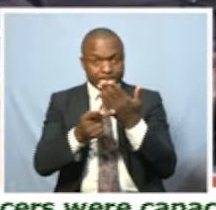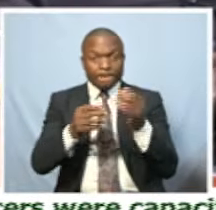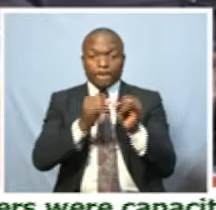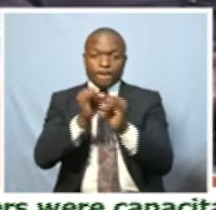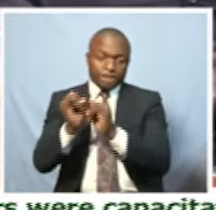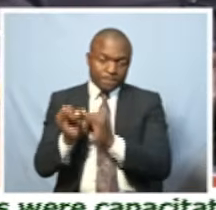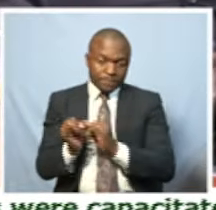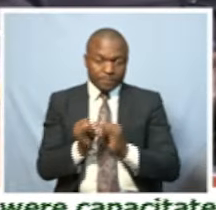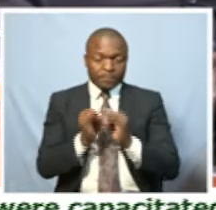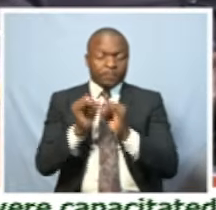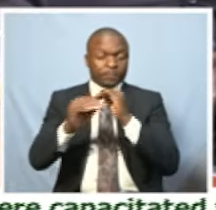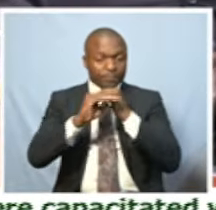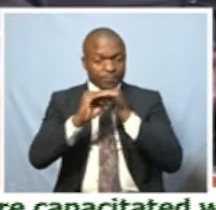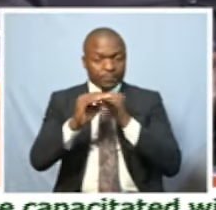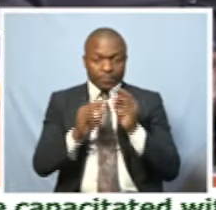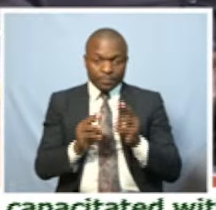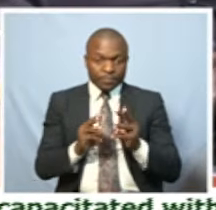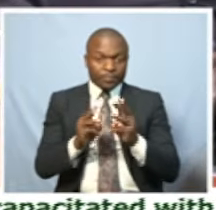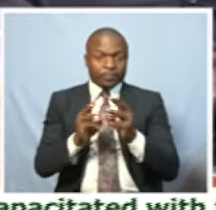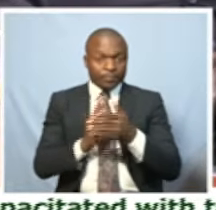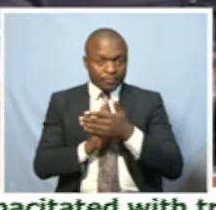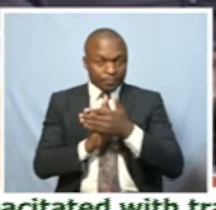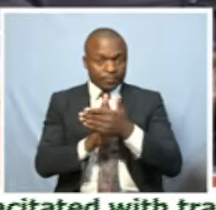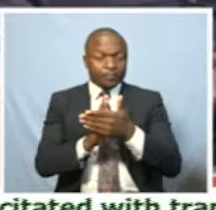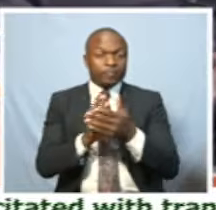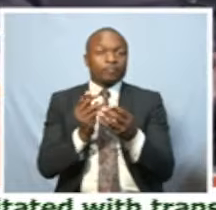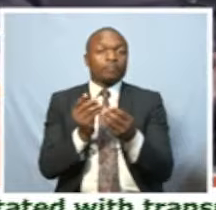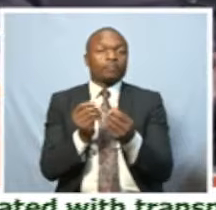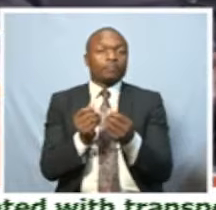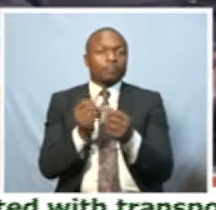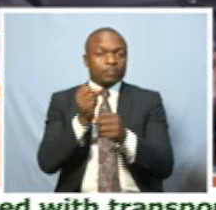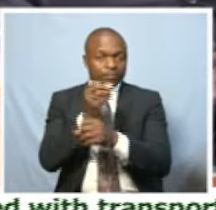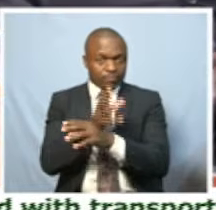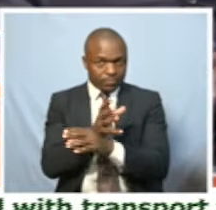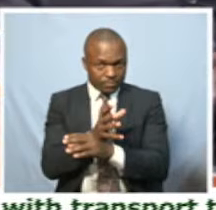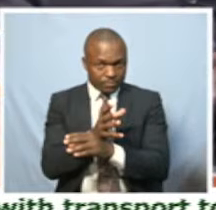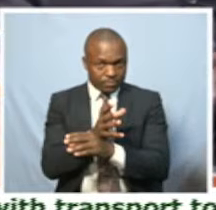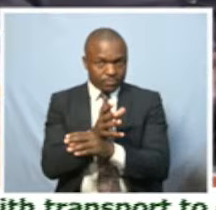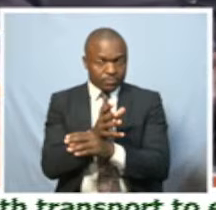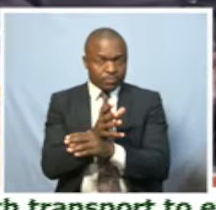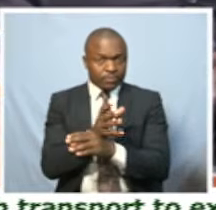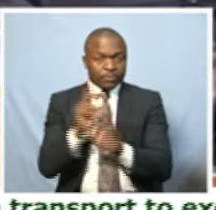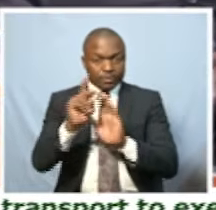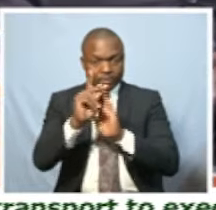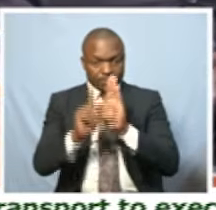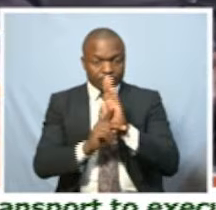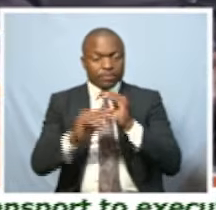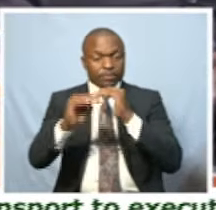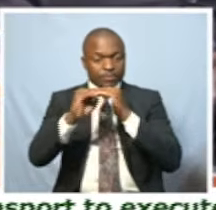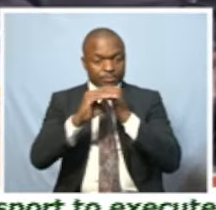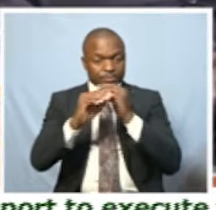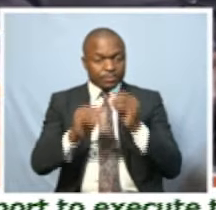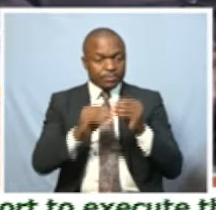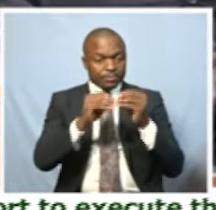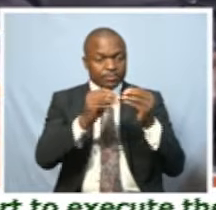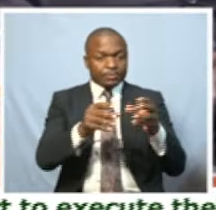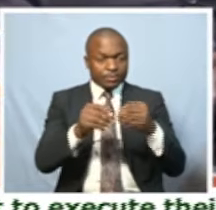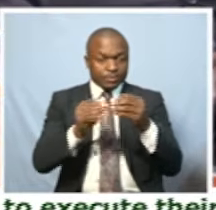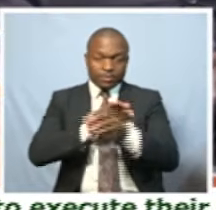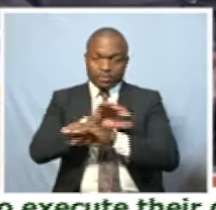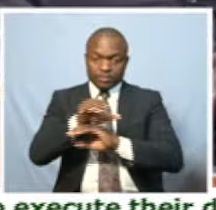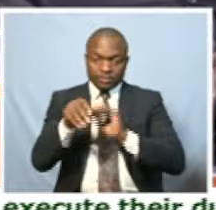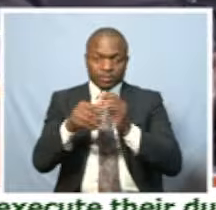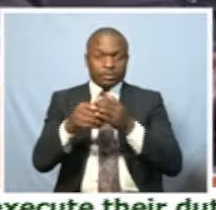implemented in a phased manner, guided by resource availability and the principle of equitable distribution across all